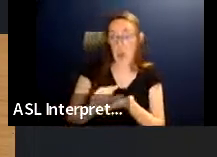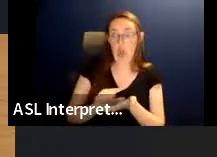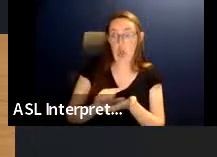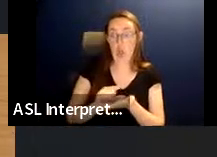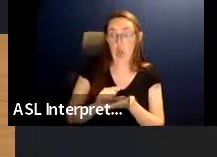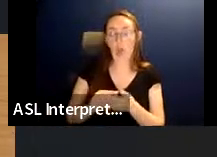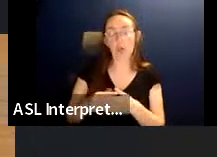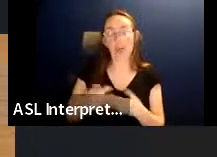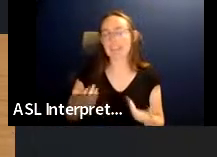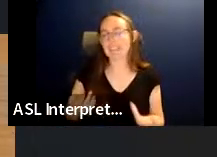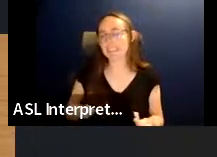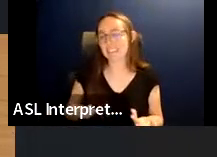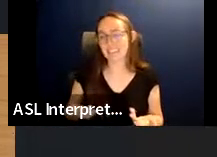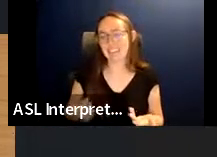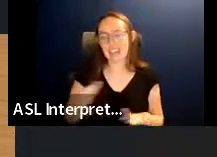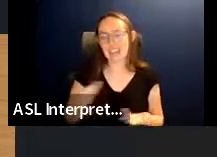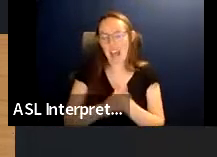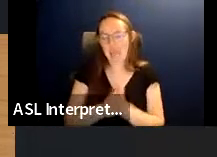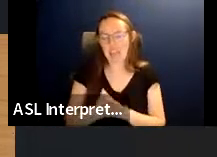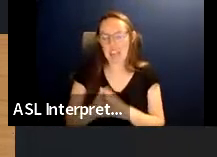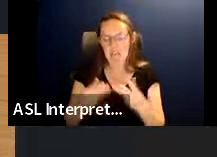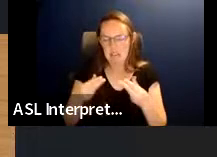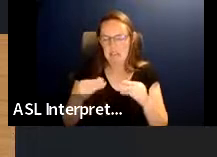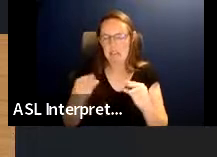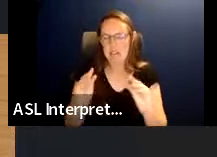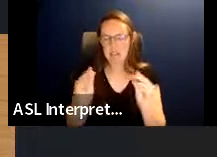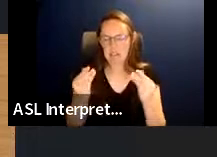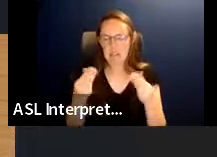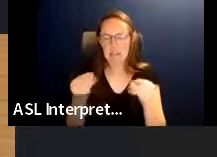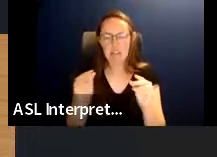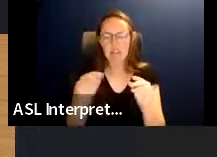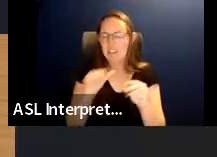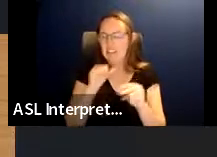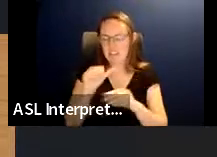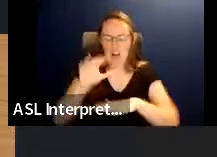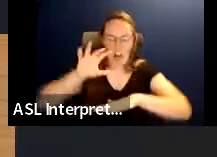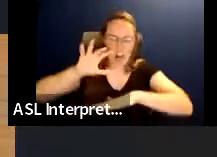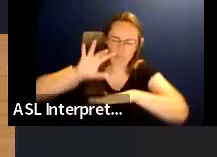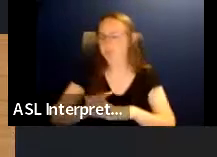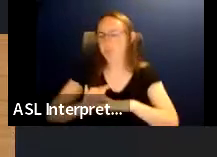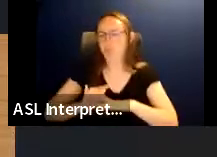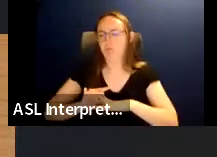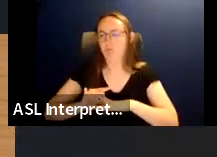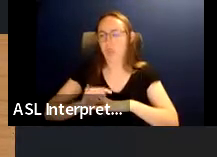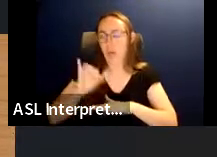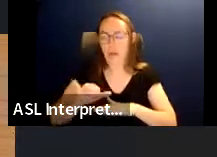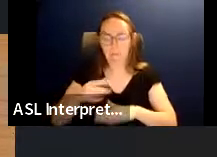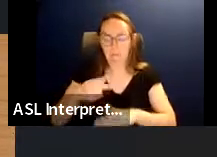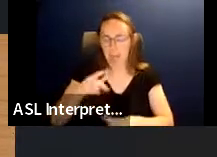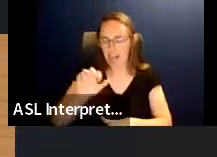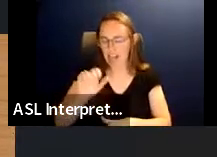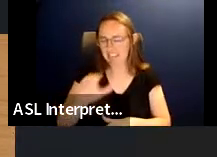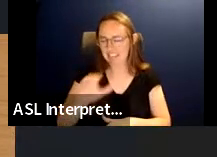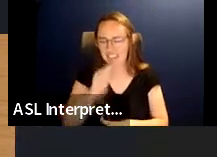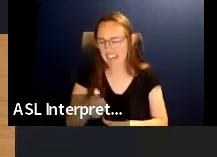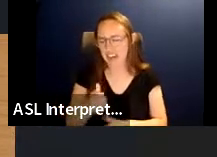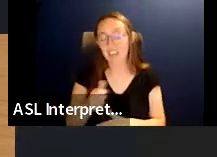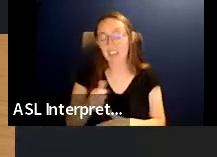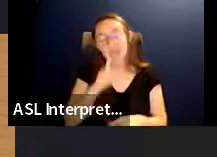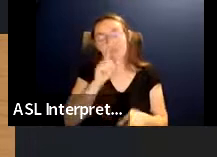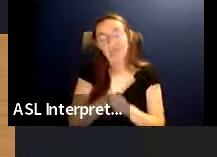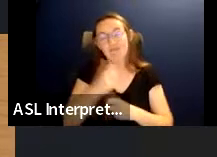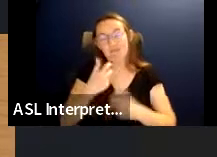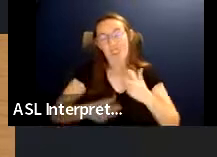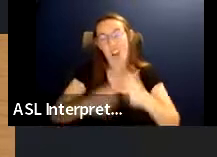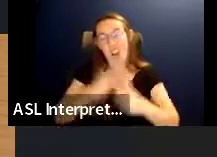is that glue becomes like real brittle. Glue will not bind to the plastic. Glue's a real problem when you're